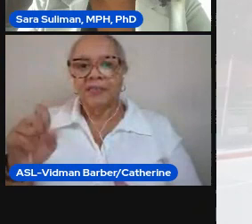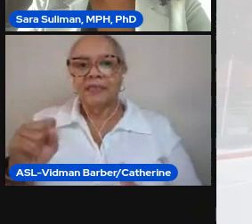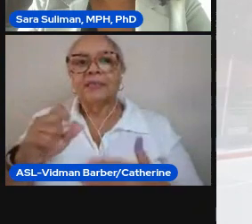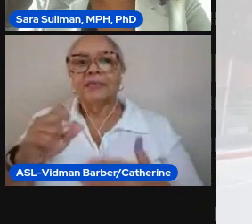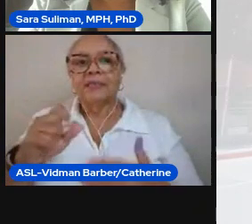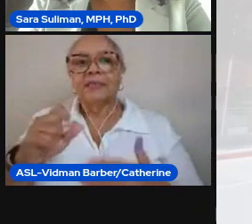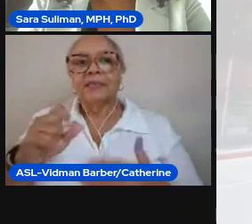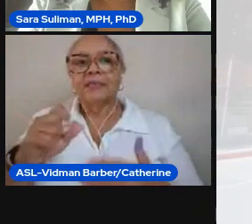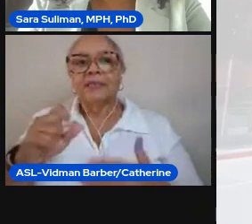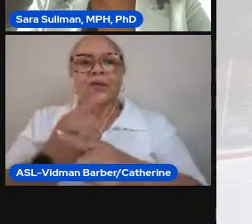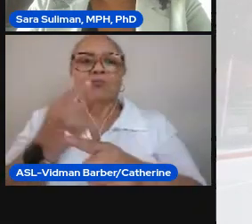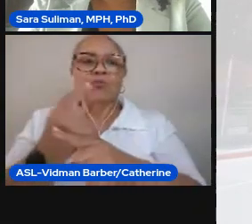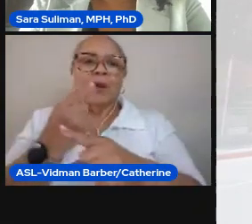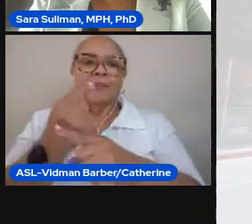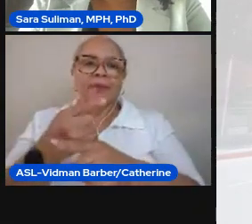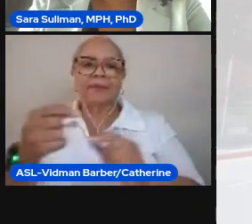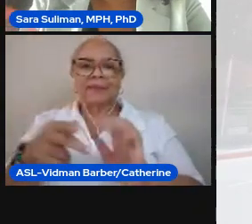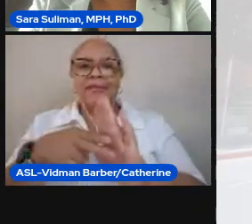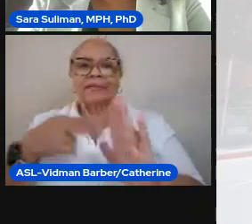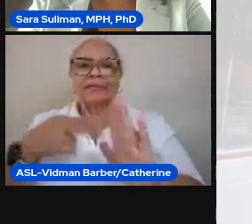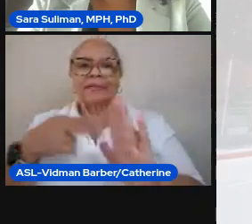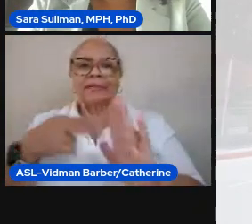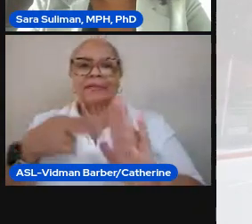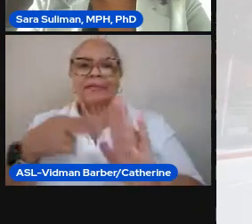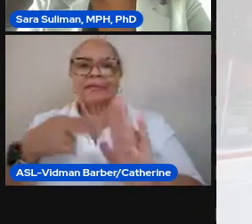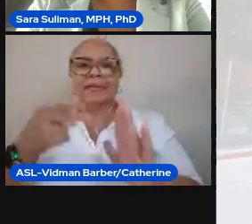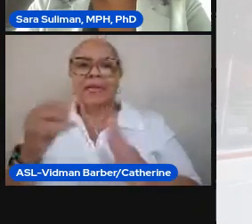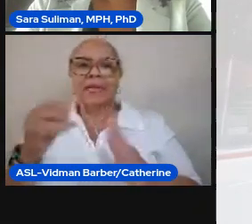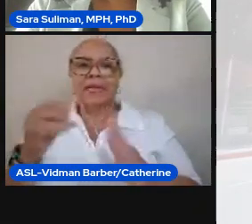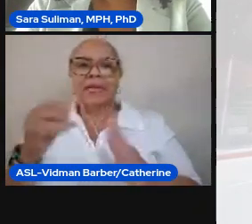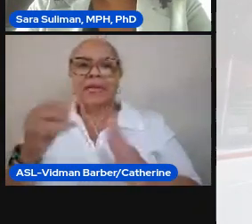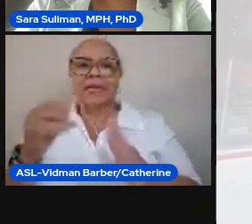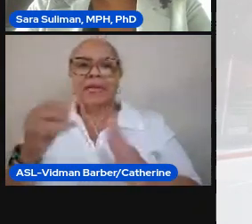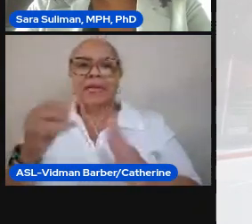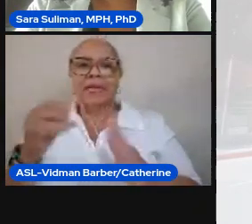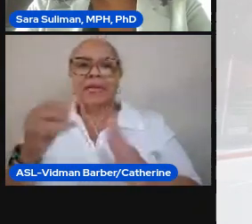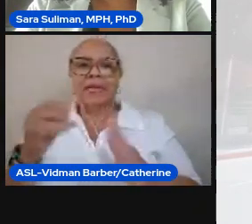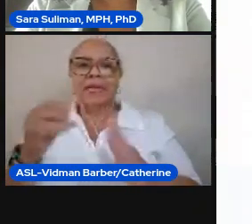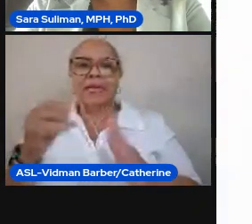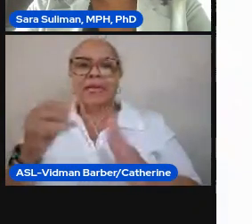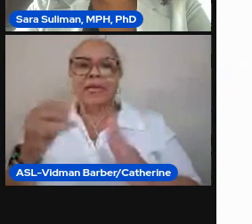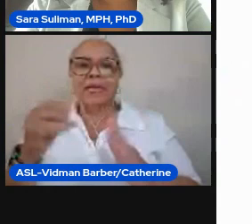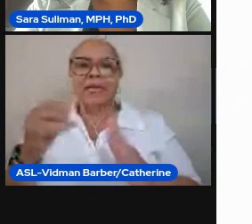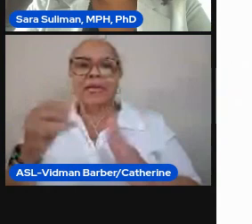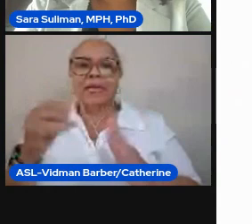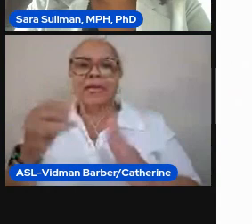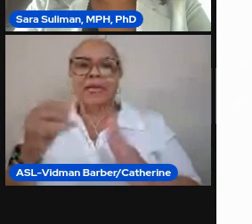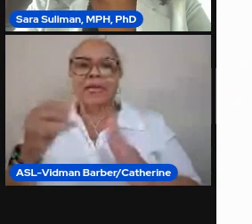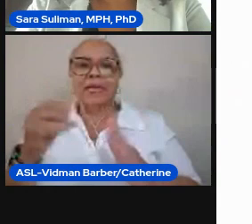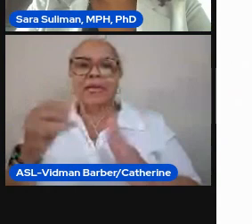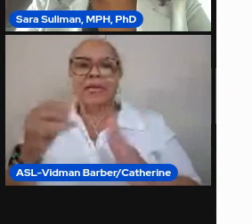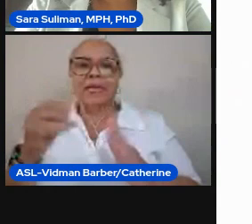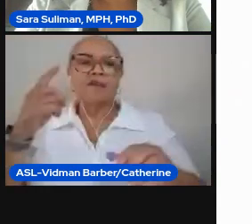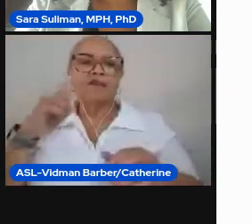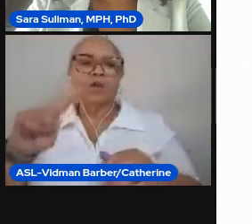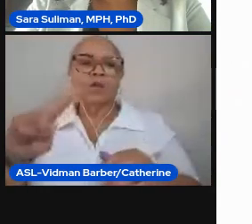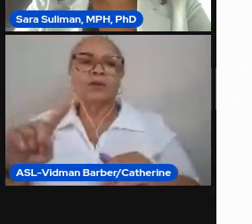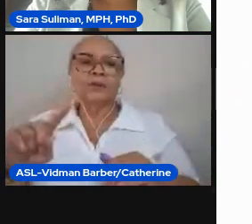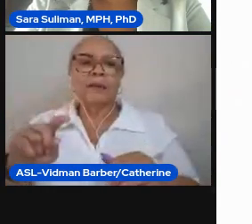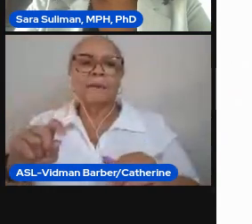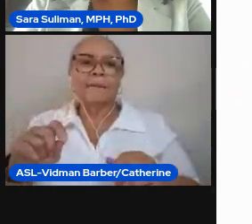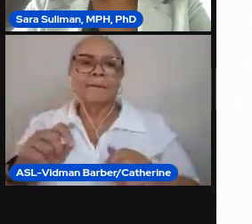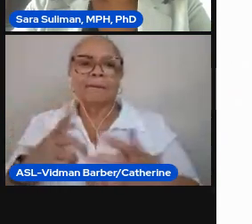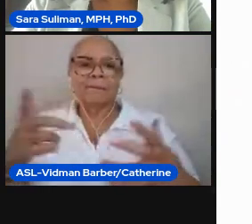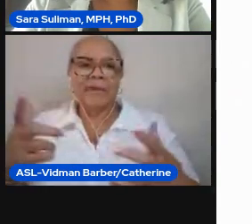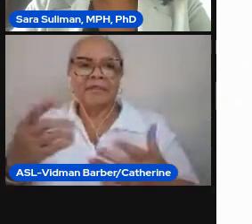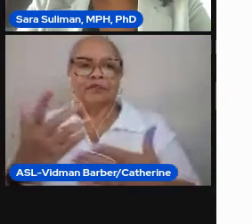proper diagnostics that are evaluated properly before deploying them for mass